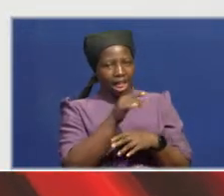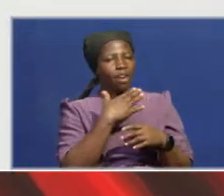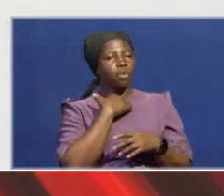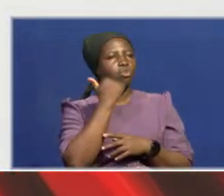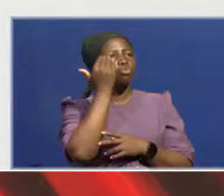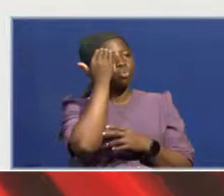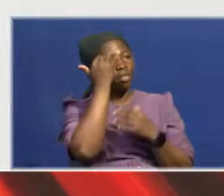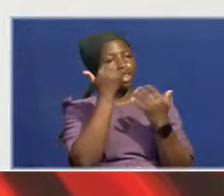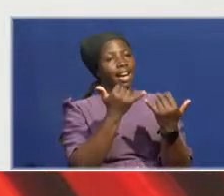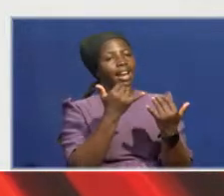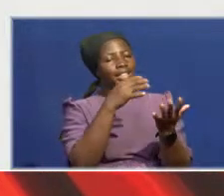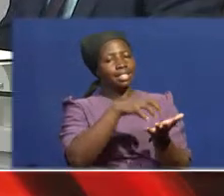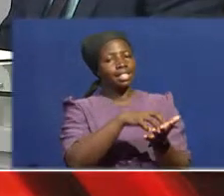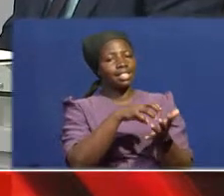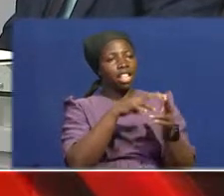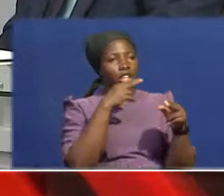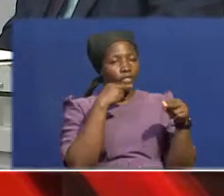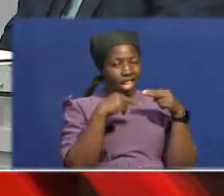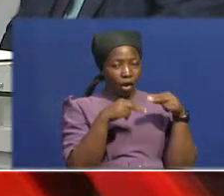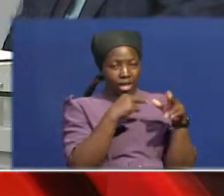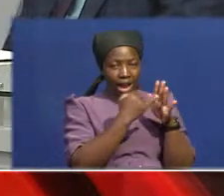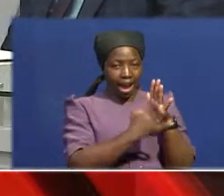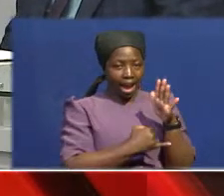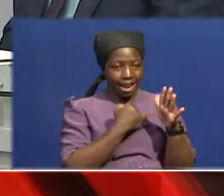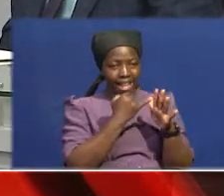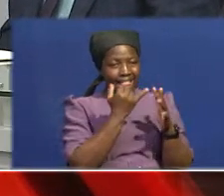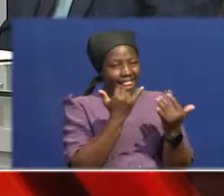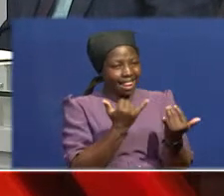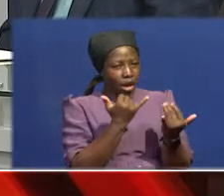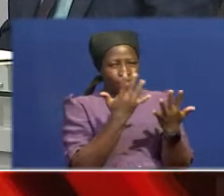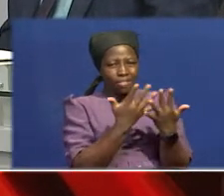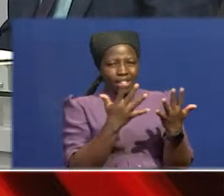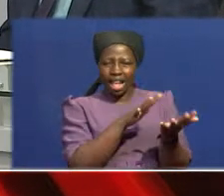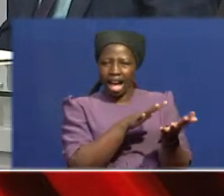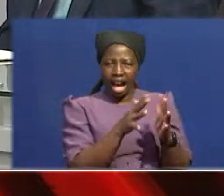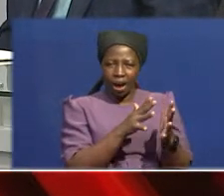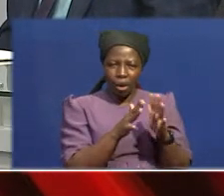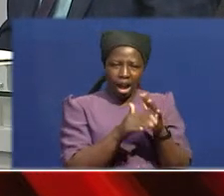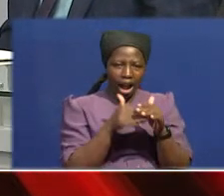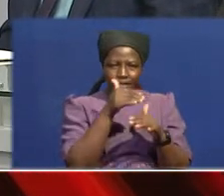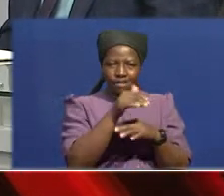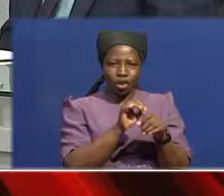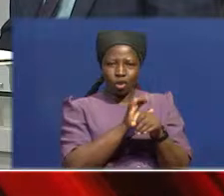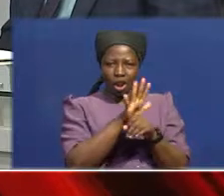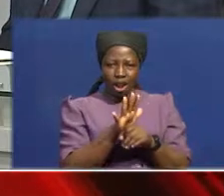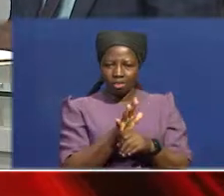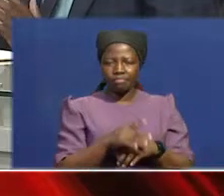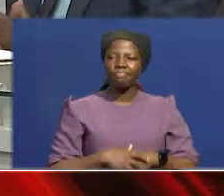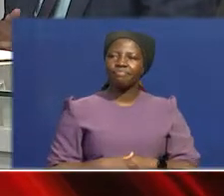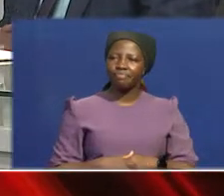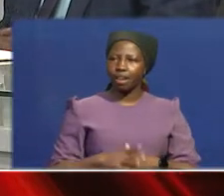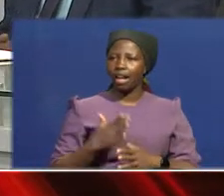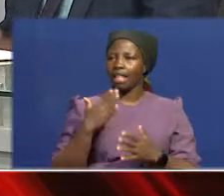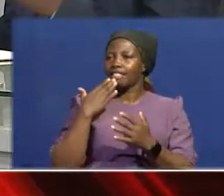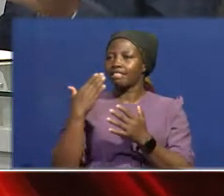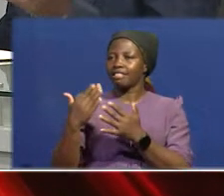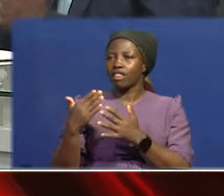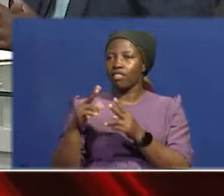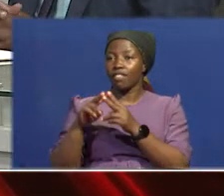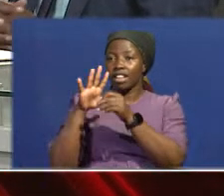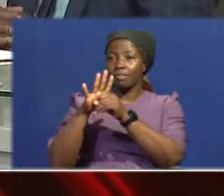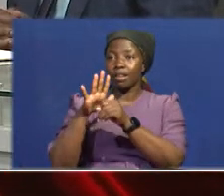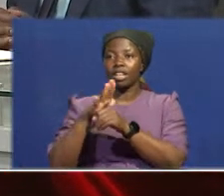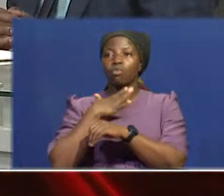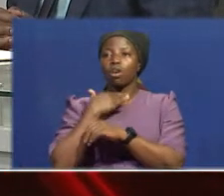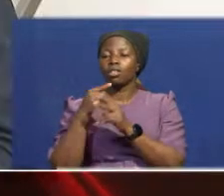current status of the hotel industry. How is the feel right now, especially following that COVID-19 wave? Yeah, thank you very much. Mm-hmm. Let me start